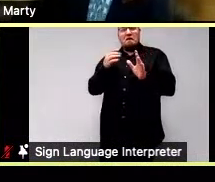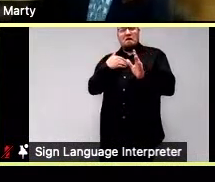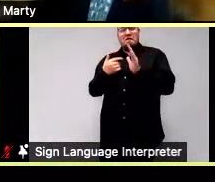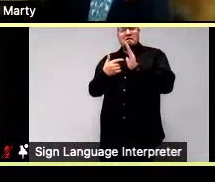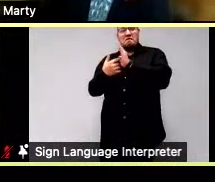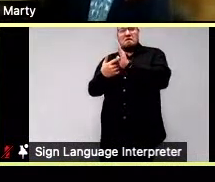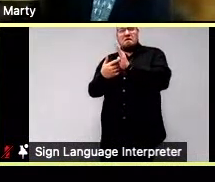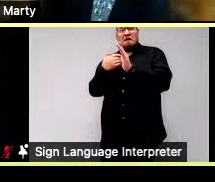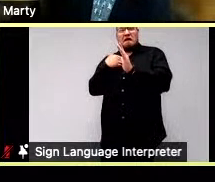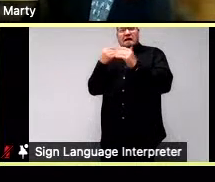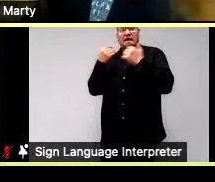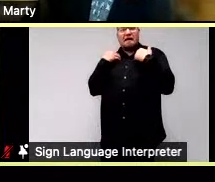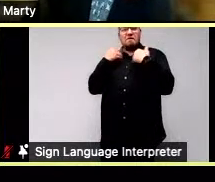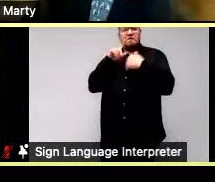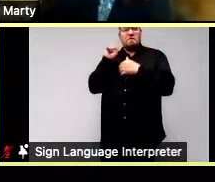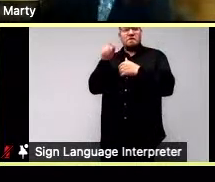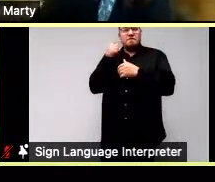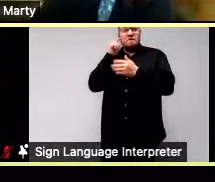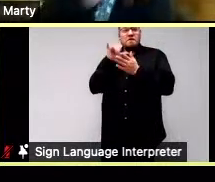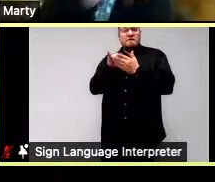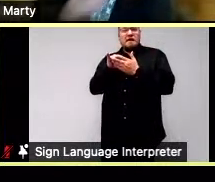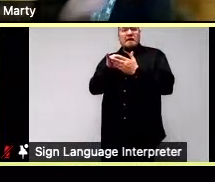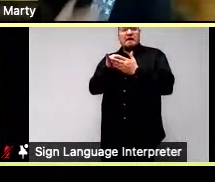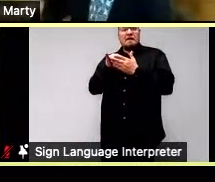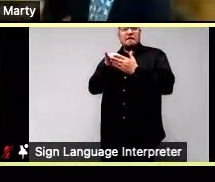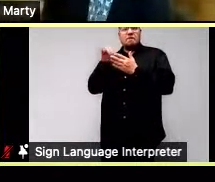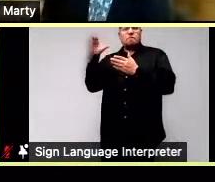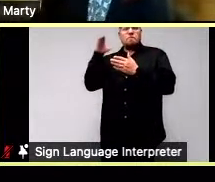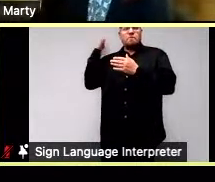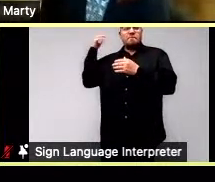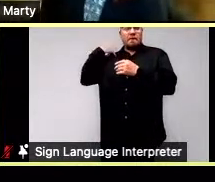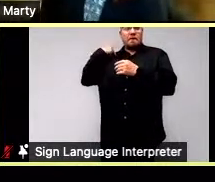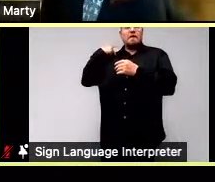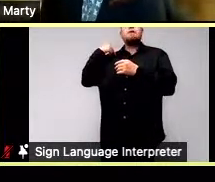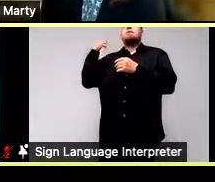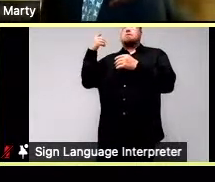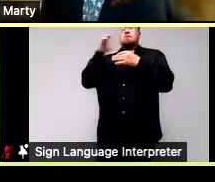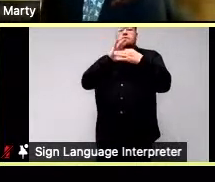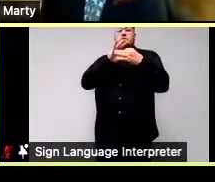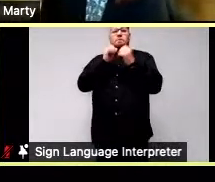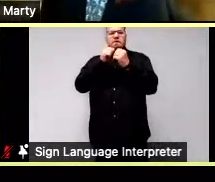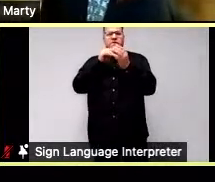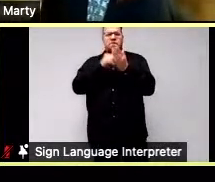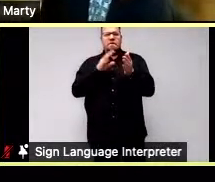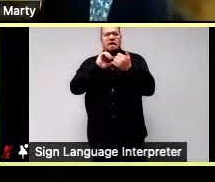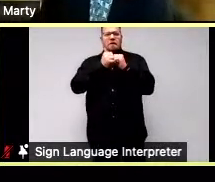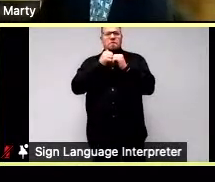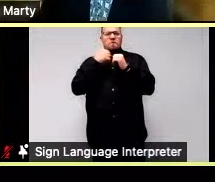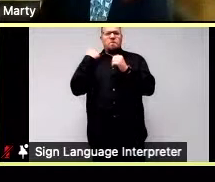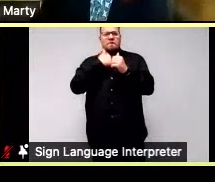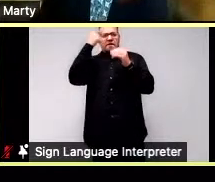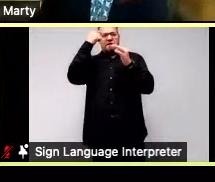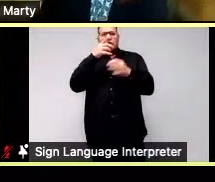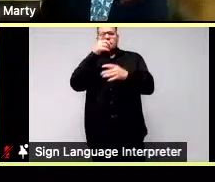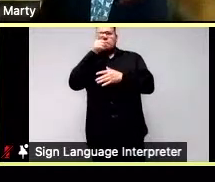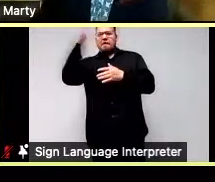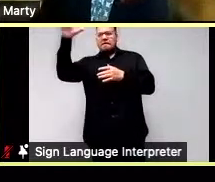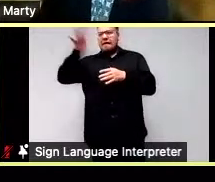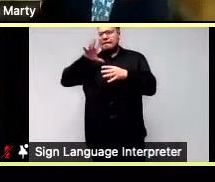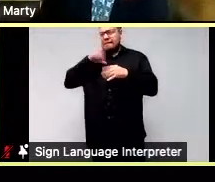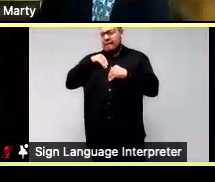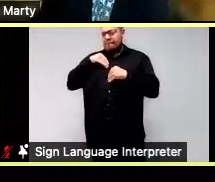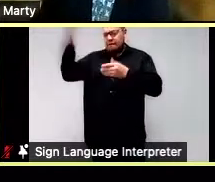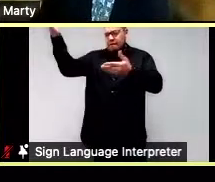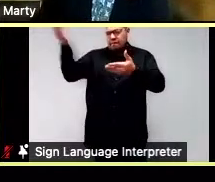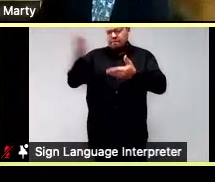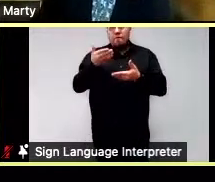I had a question for the superintendent. So related to the students, how do we decide who gets accepted to the